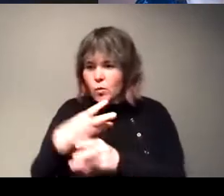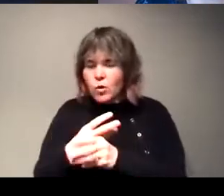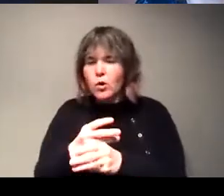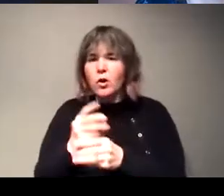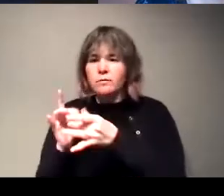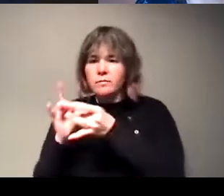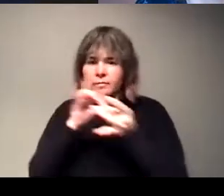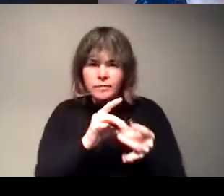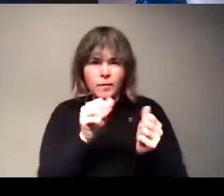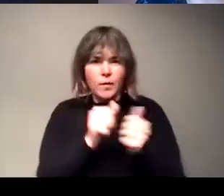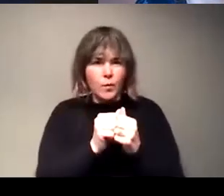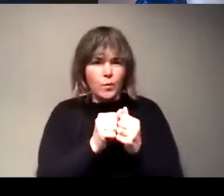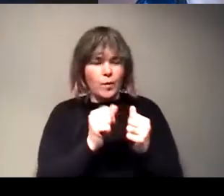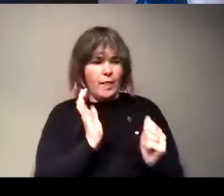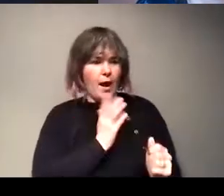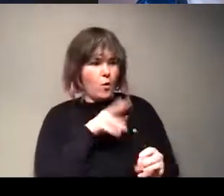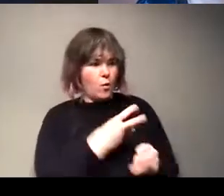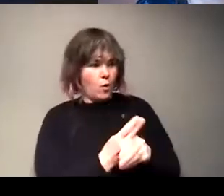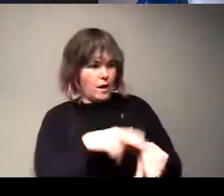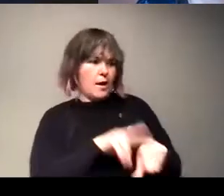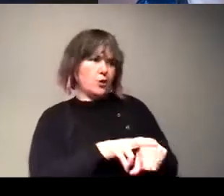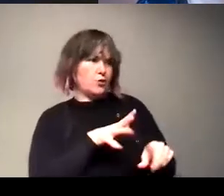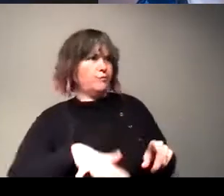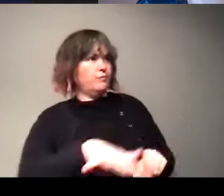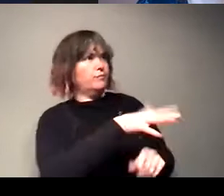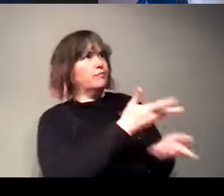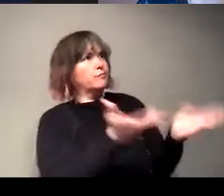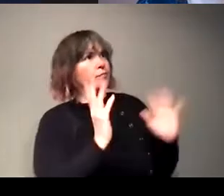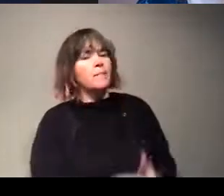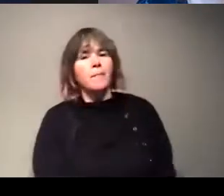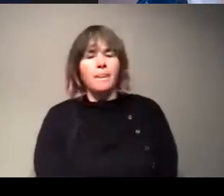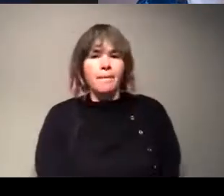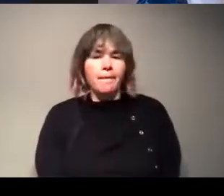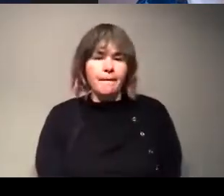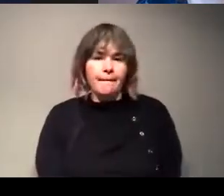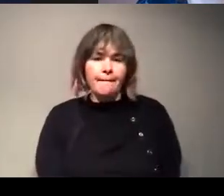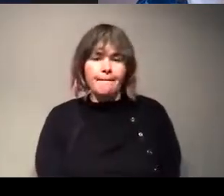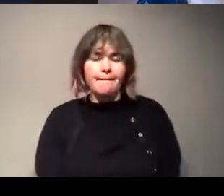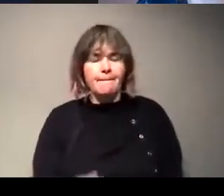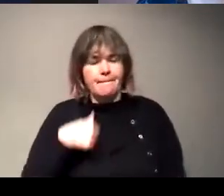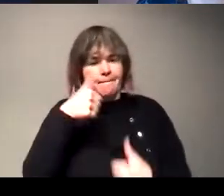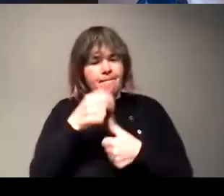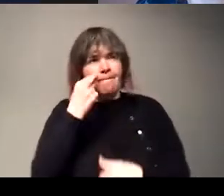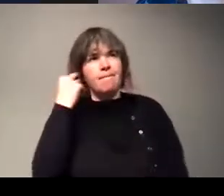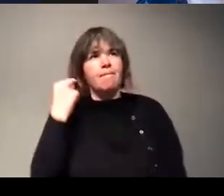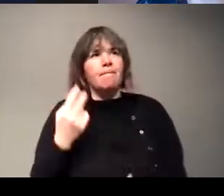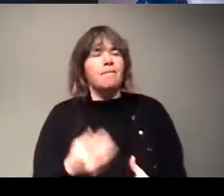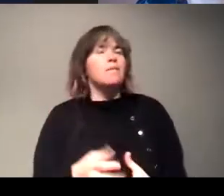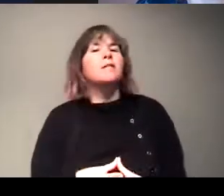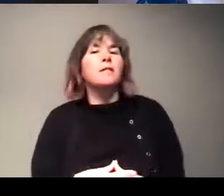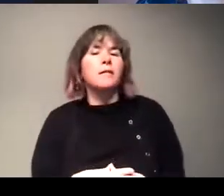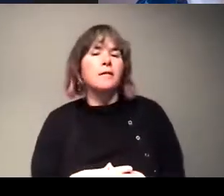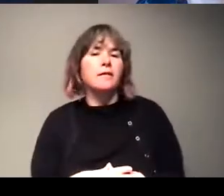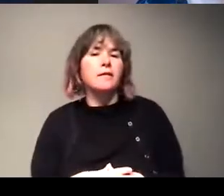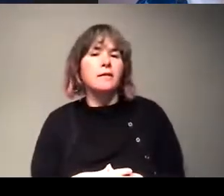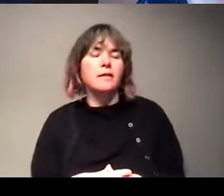them with our the world that we live in and the natural world around us and everything. And I remember we had